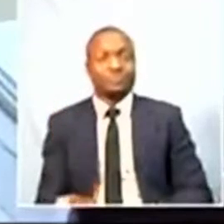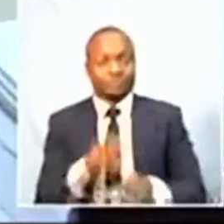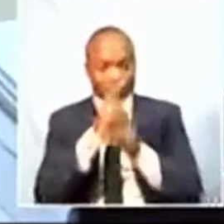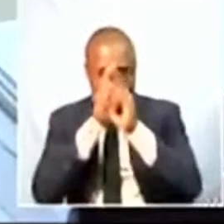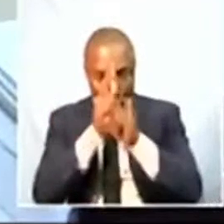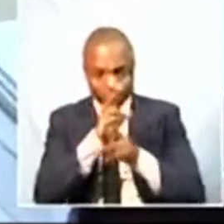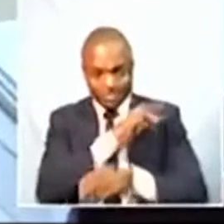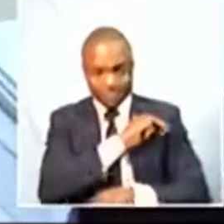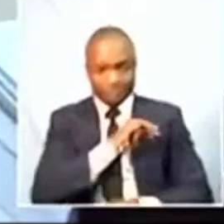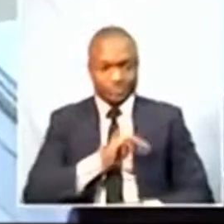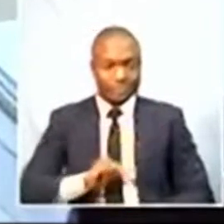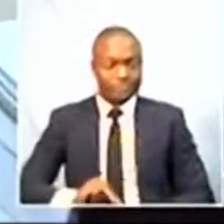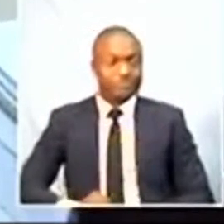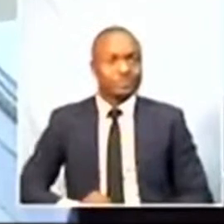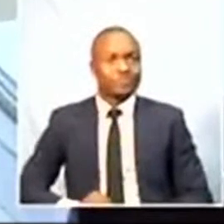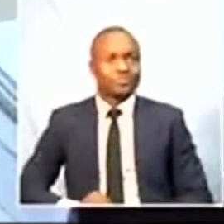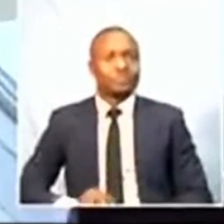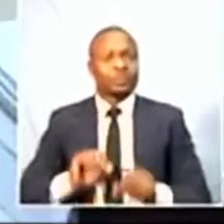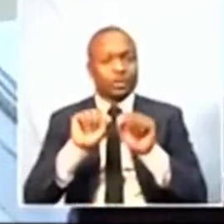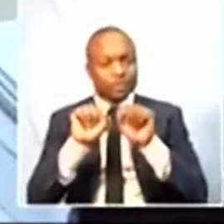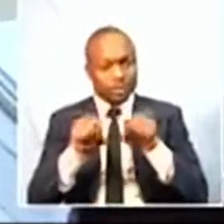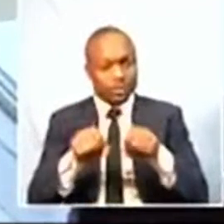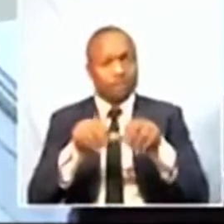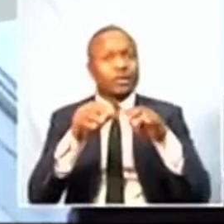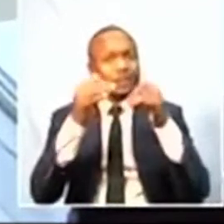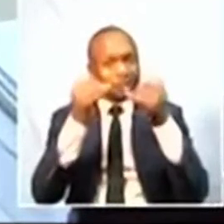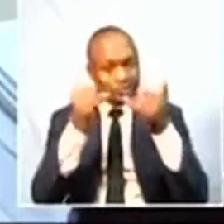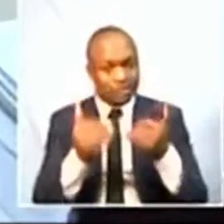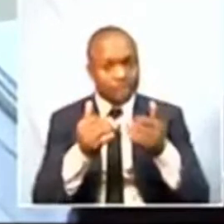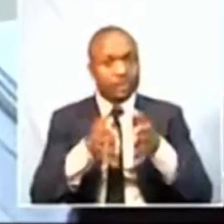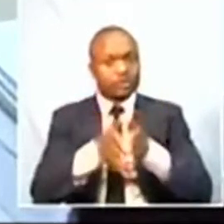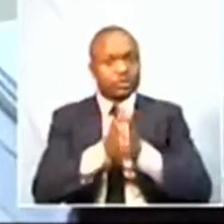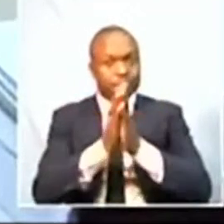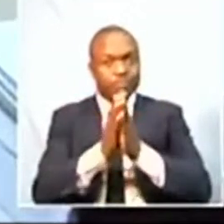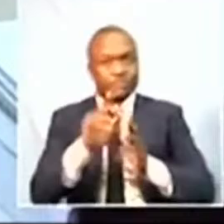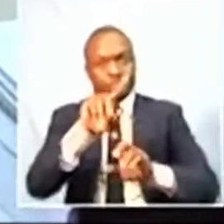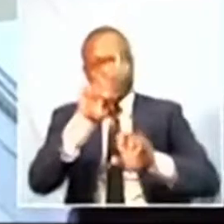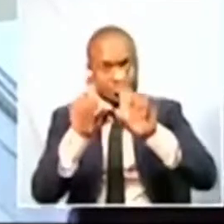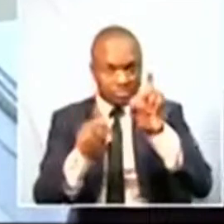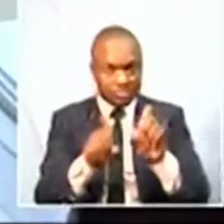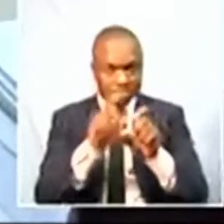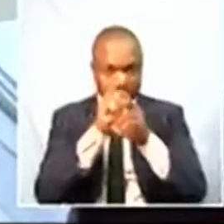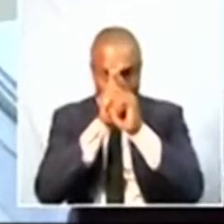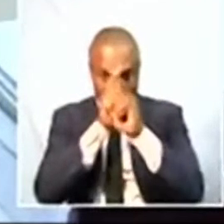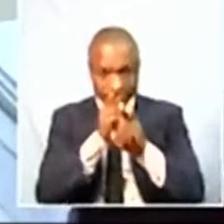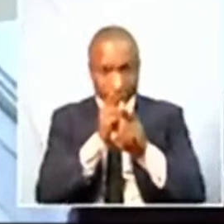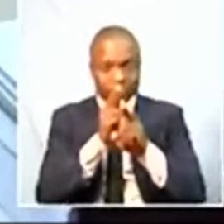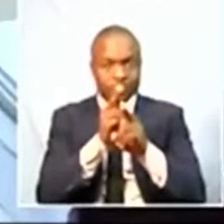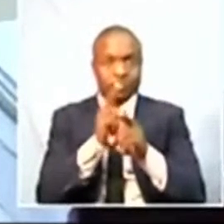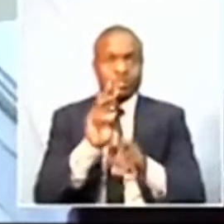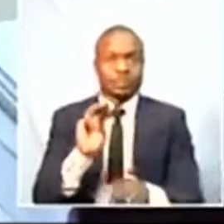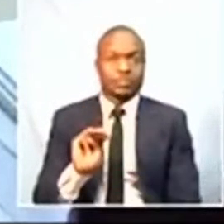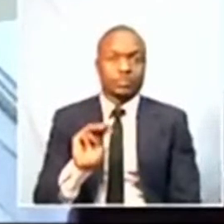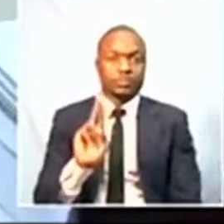Honorable members, we can now ask questions of clarifications. Or we start with Honorable